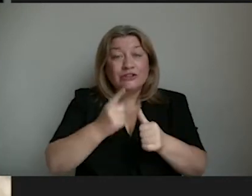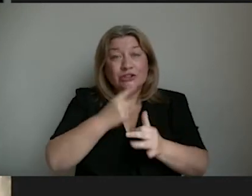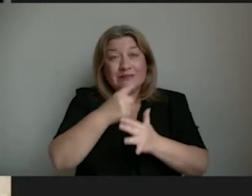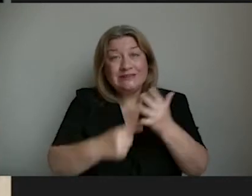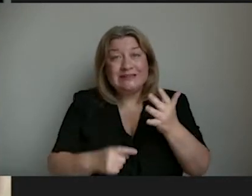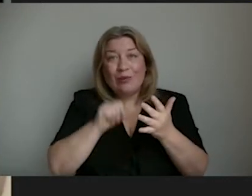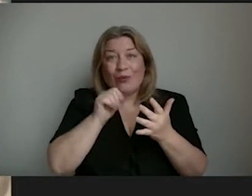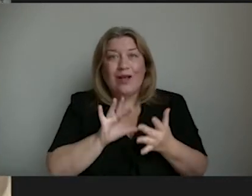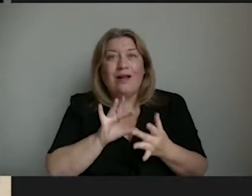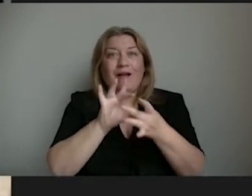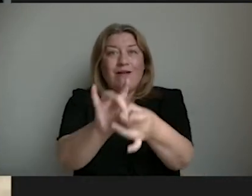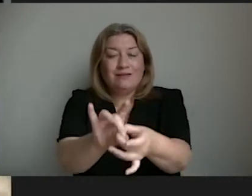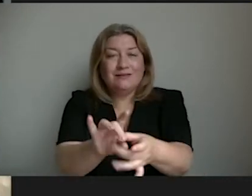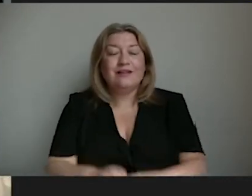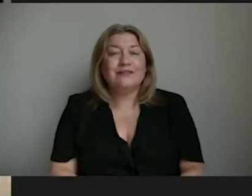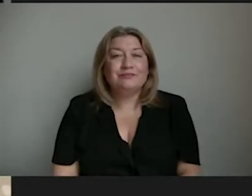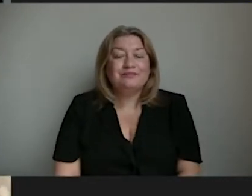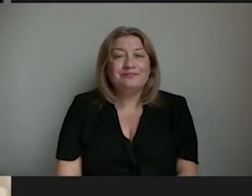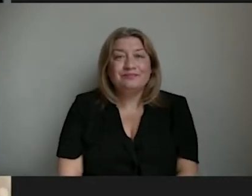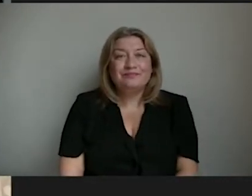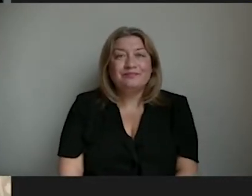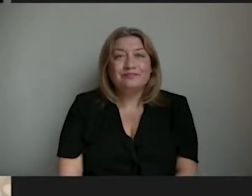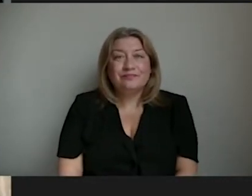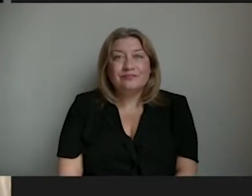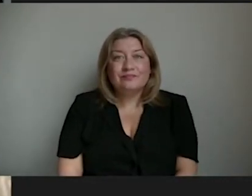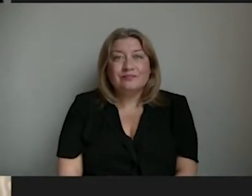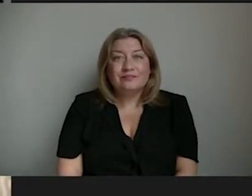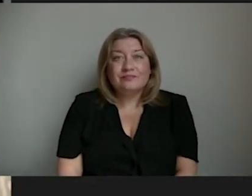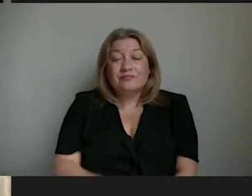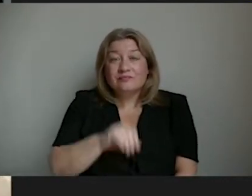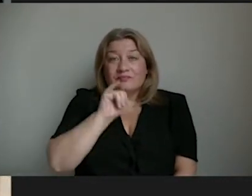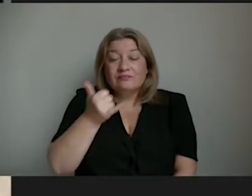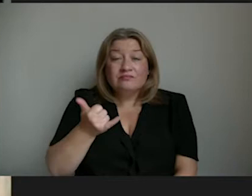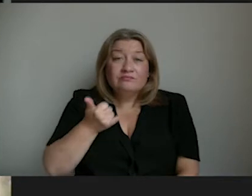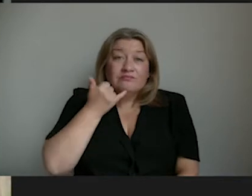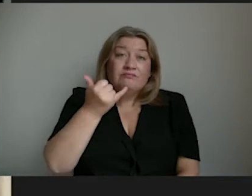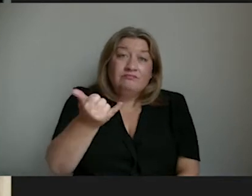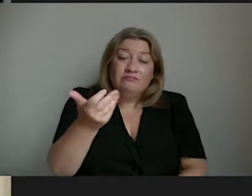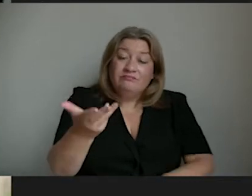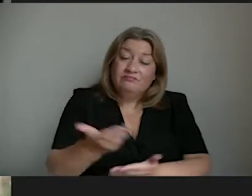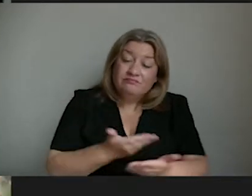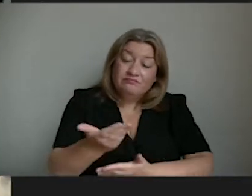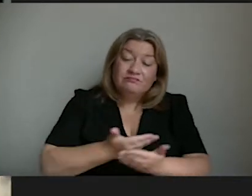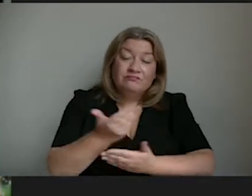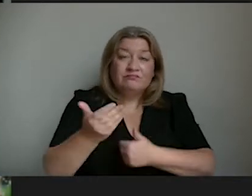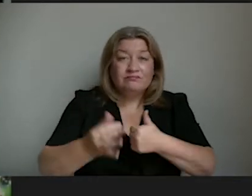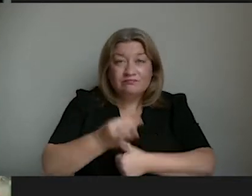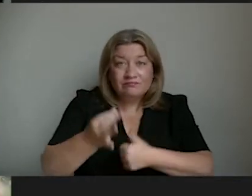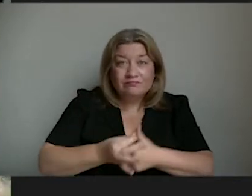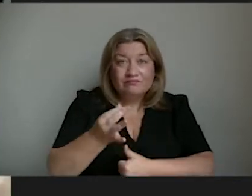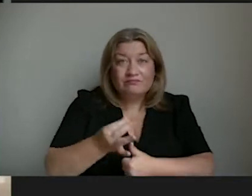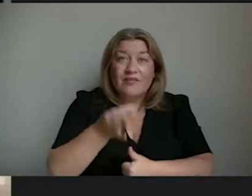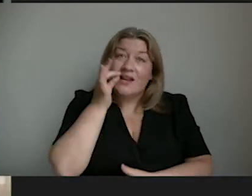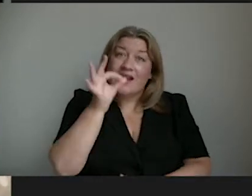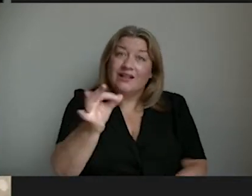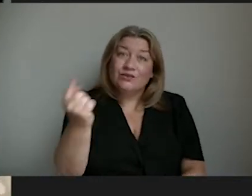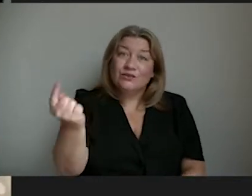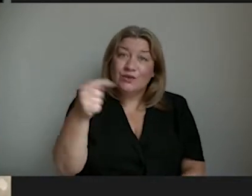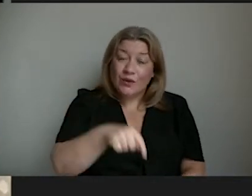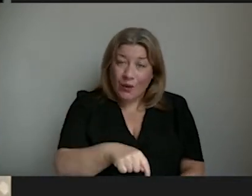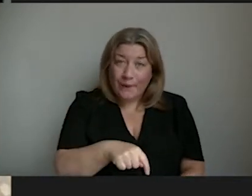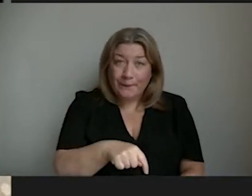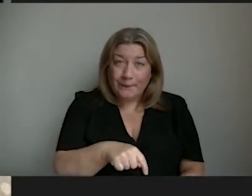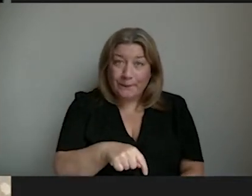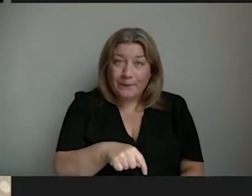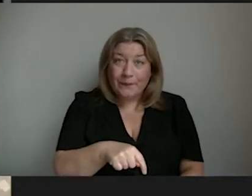of the apprenticeship team based here at Walsall College. What they will do is have a little telephone interview with yourselves, and they will invite